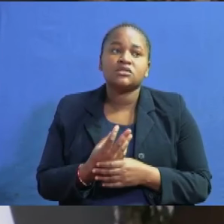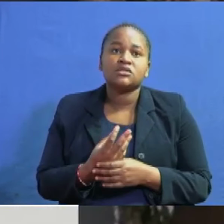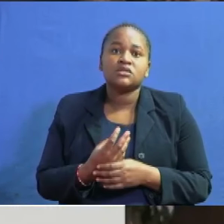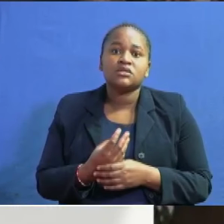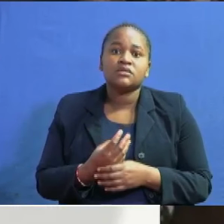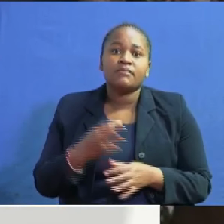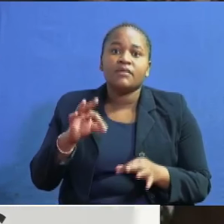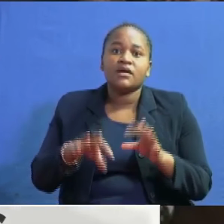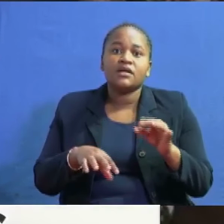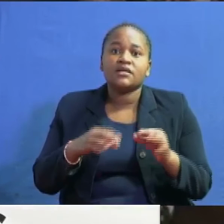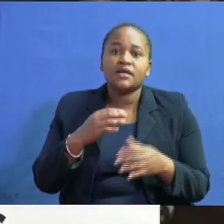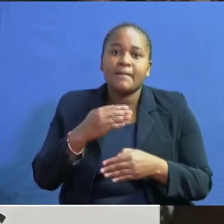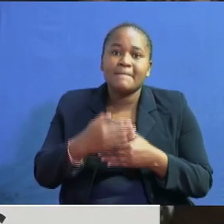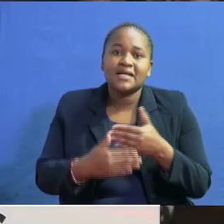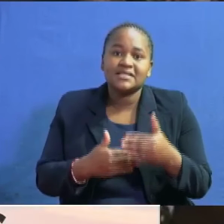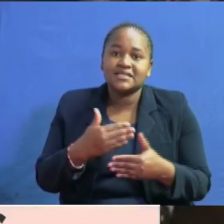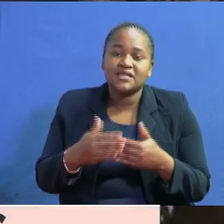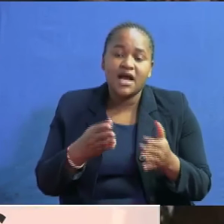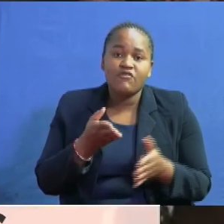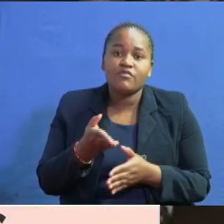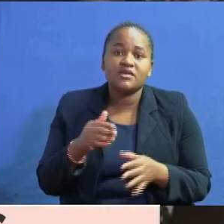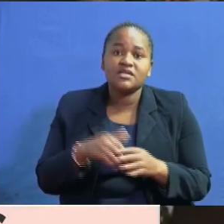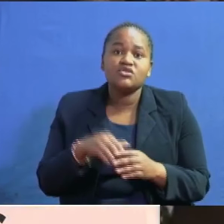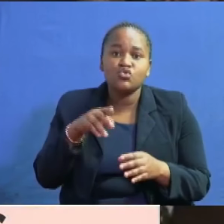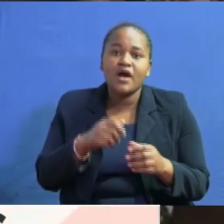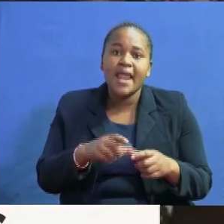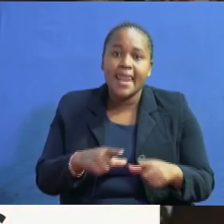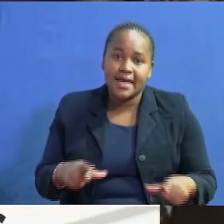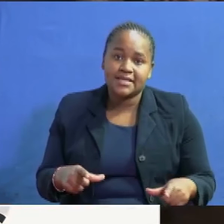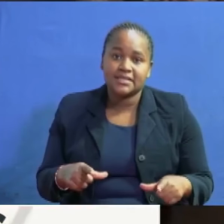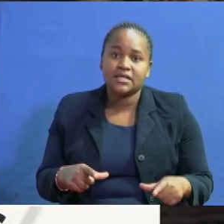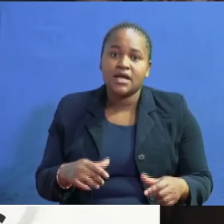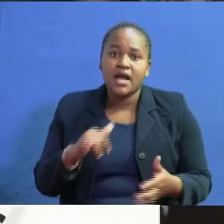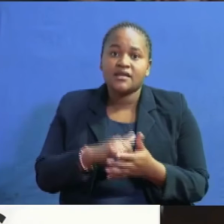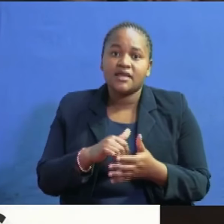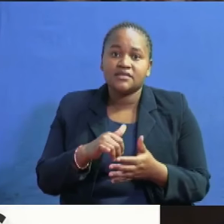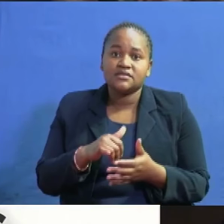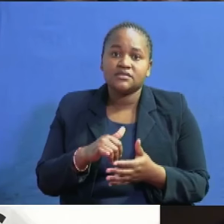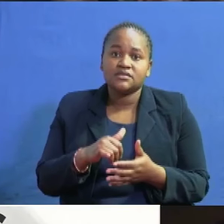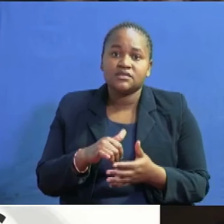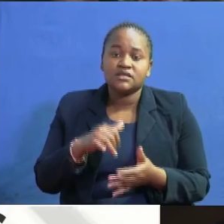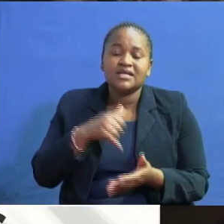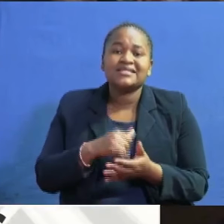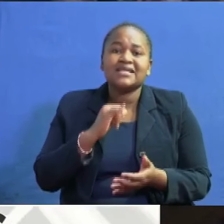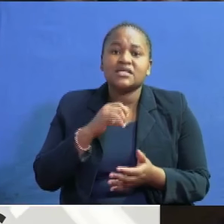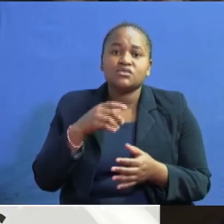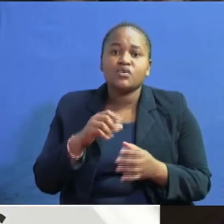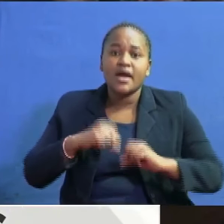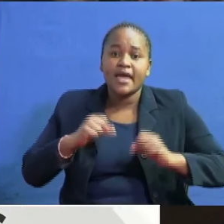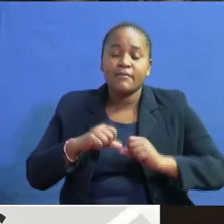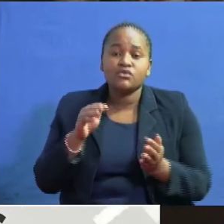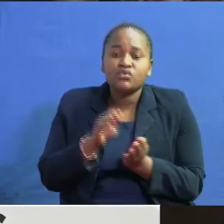most of the planting materials, they are all available within your farm. In that regard, you are able to